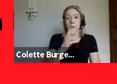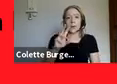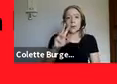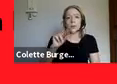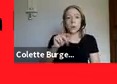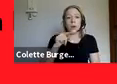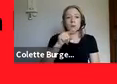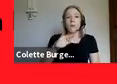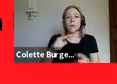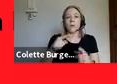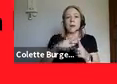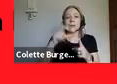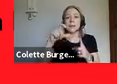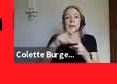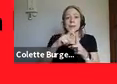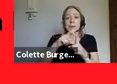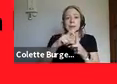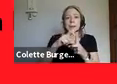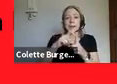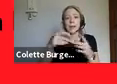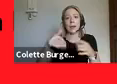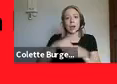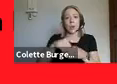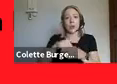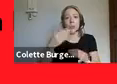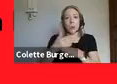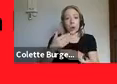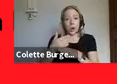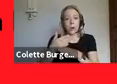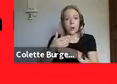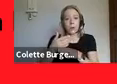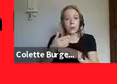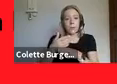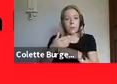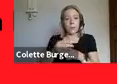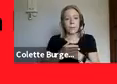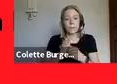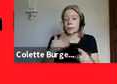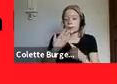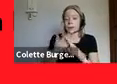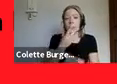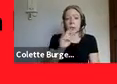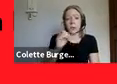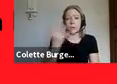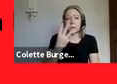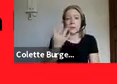ECD, Early Childhood Development Inclusion work, and since 2014, she's led the